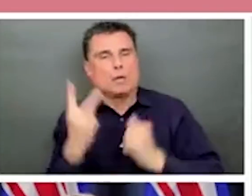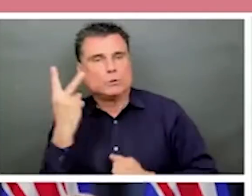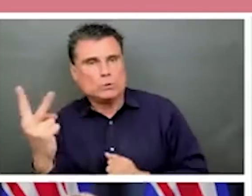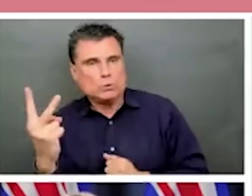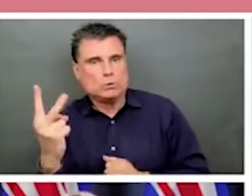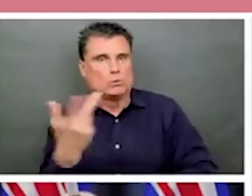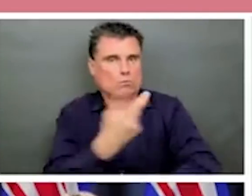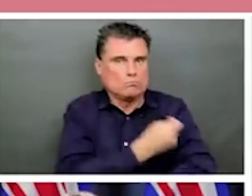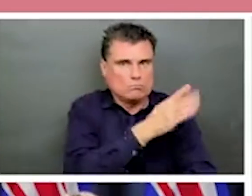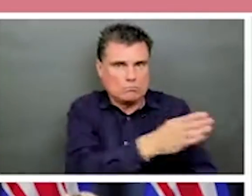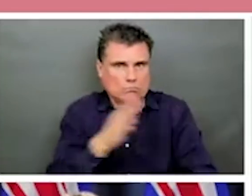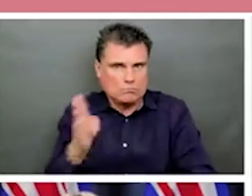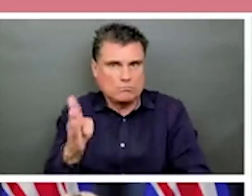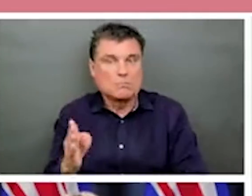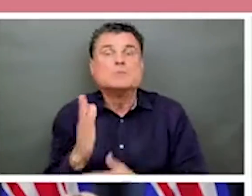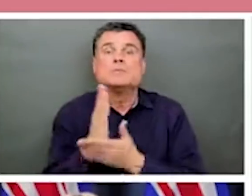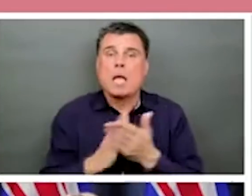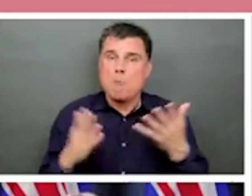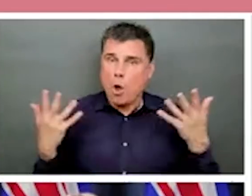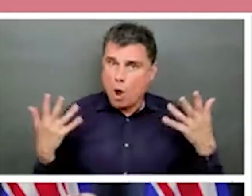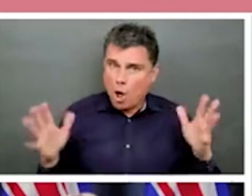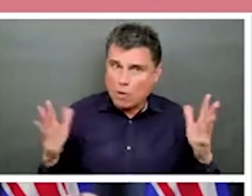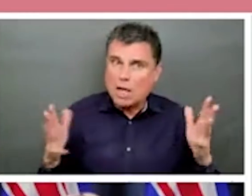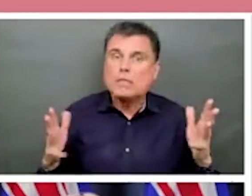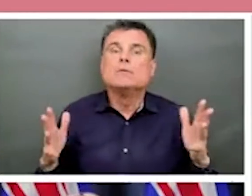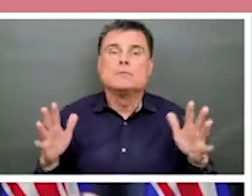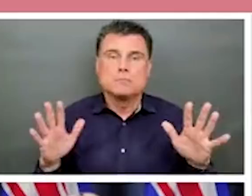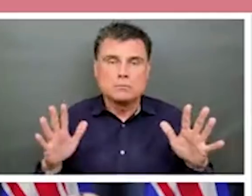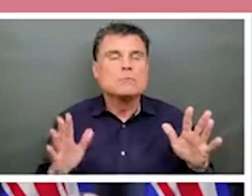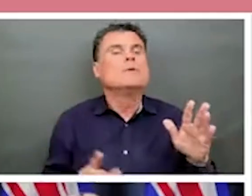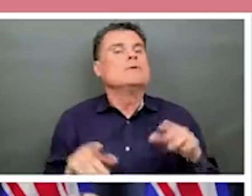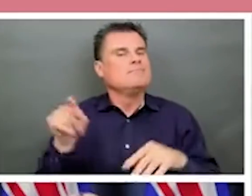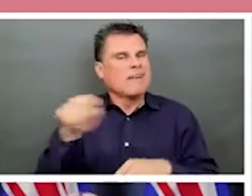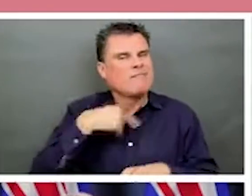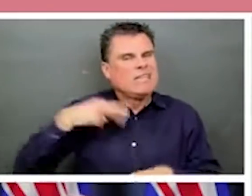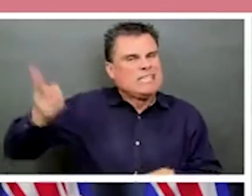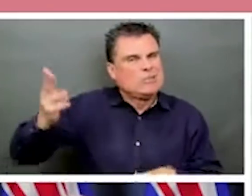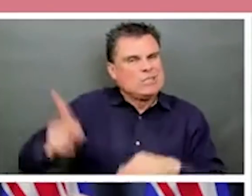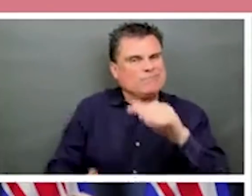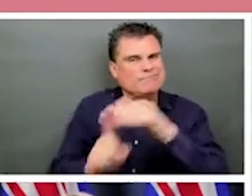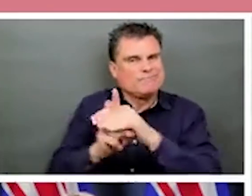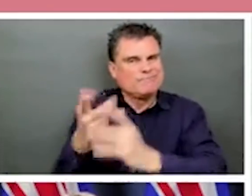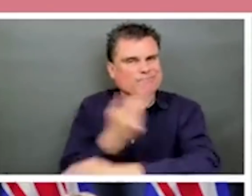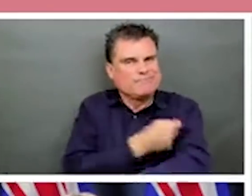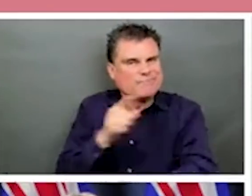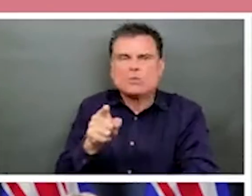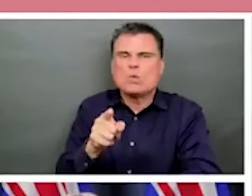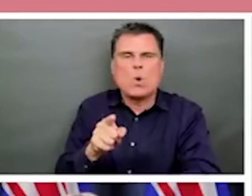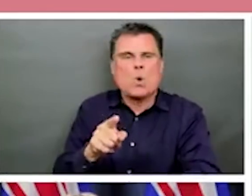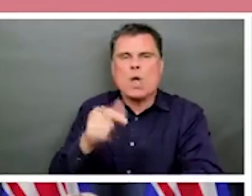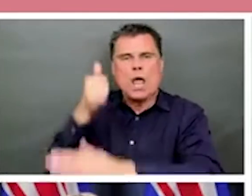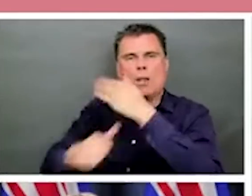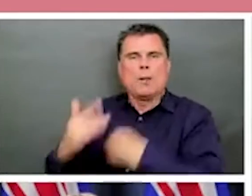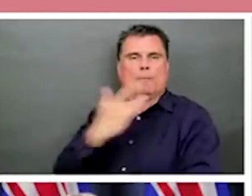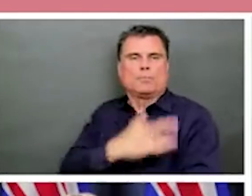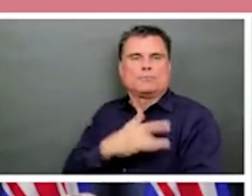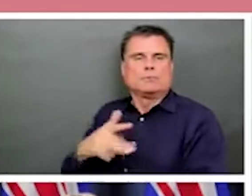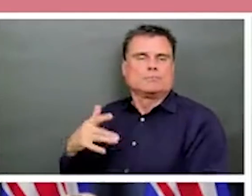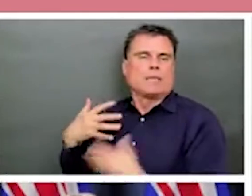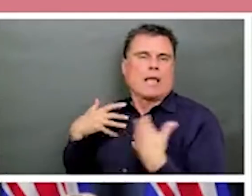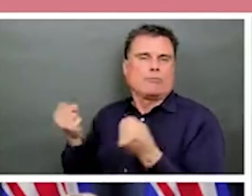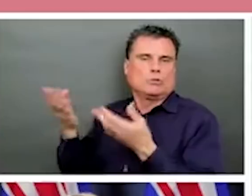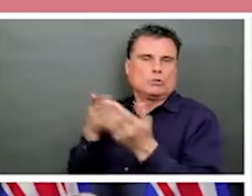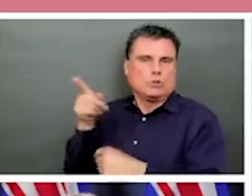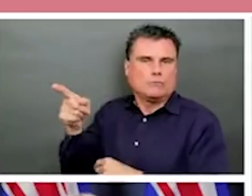we've had ongoing outbreaks in our provincial correctional services and federal correctional facilities,